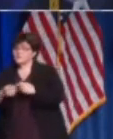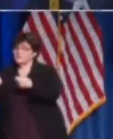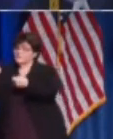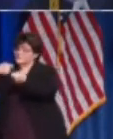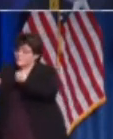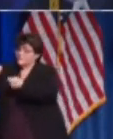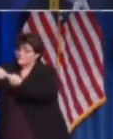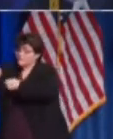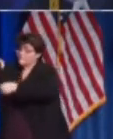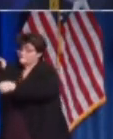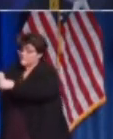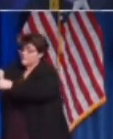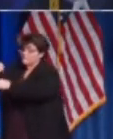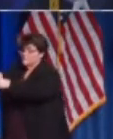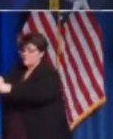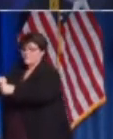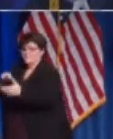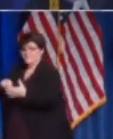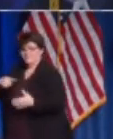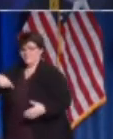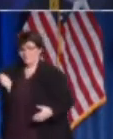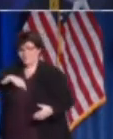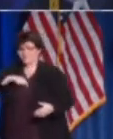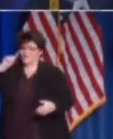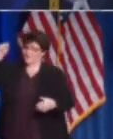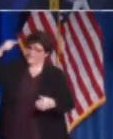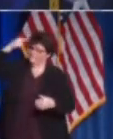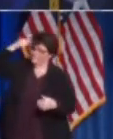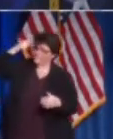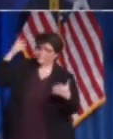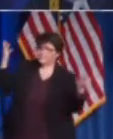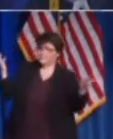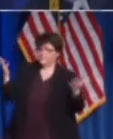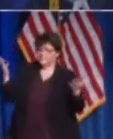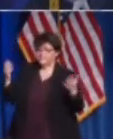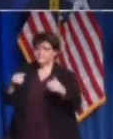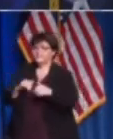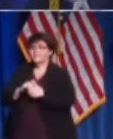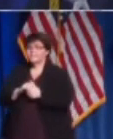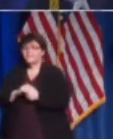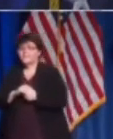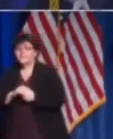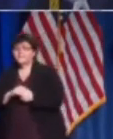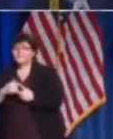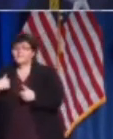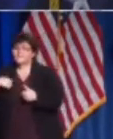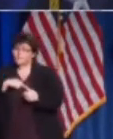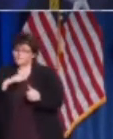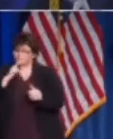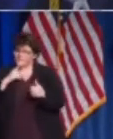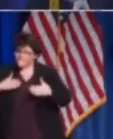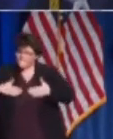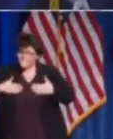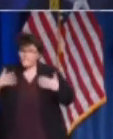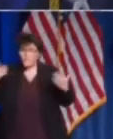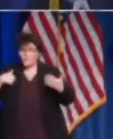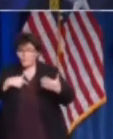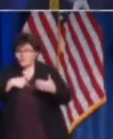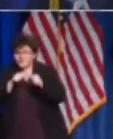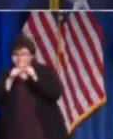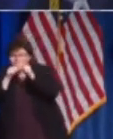we've been doing here today. And it's the one time I'm really glad that we are the land of steady habits, and people can see that we know